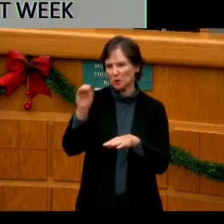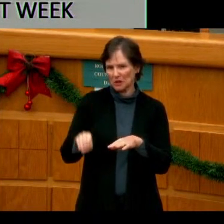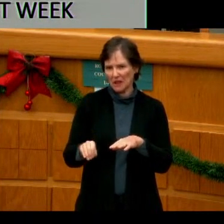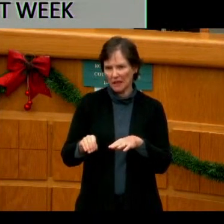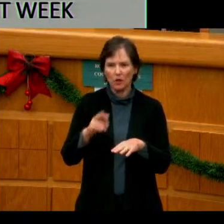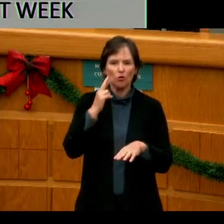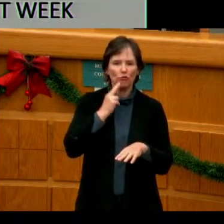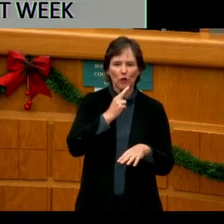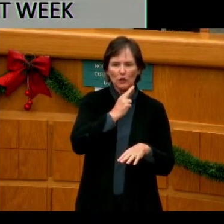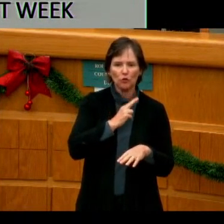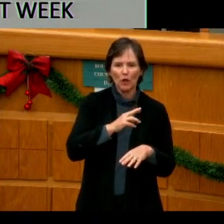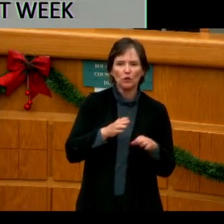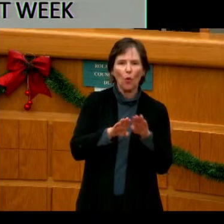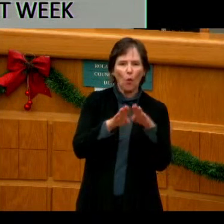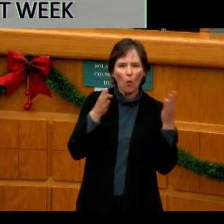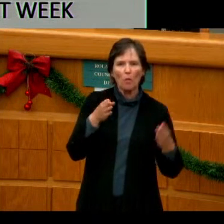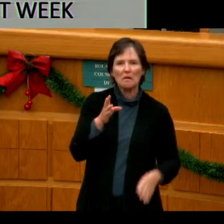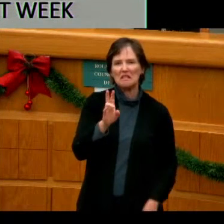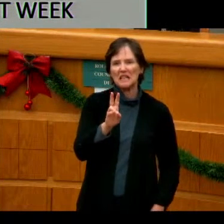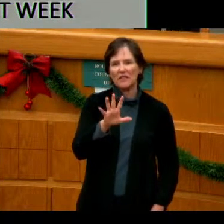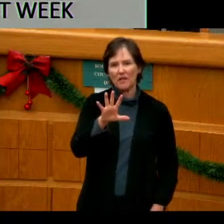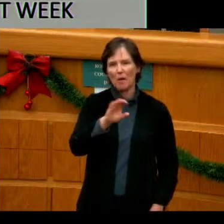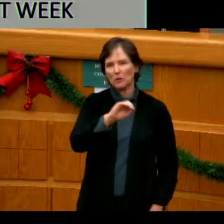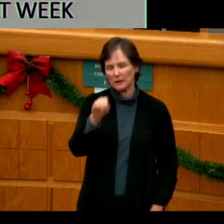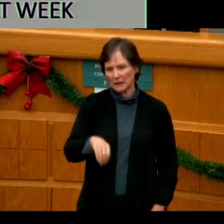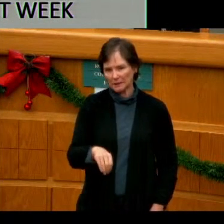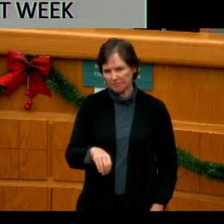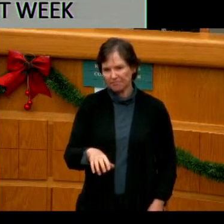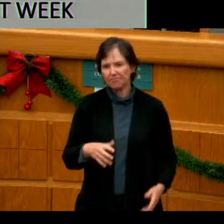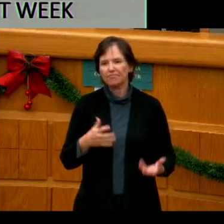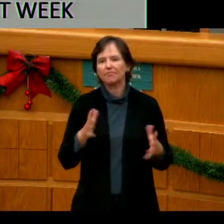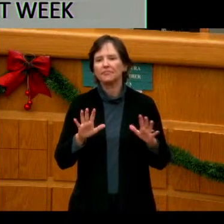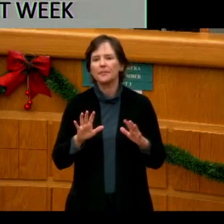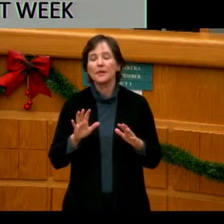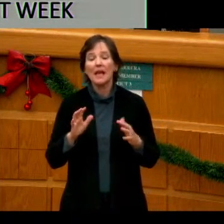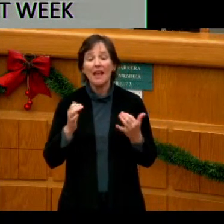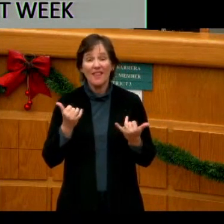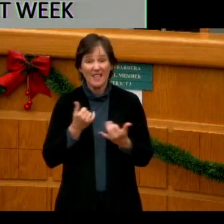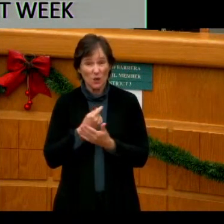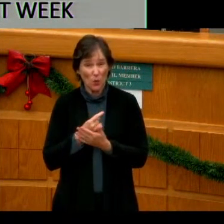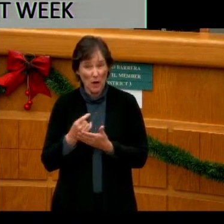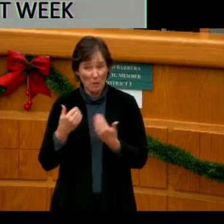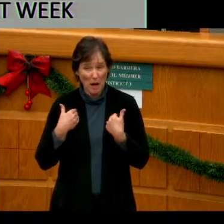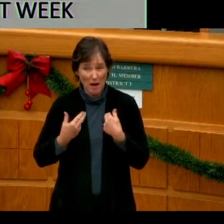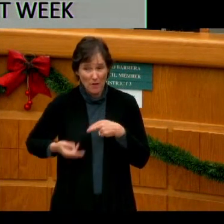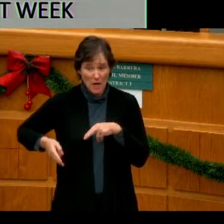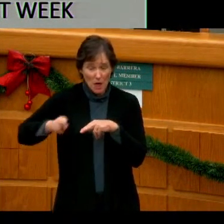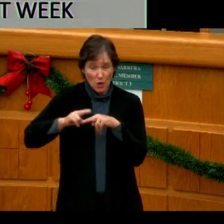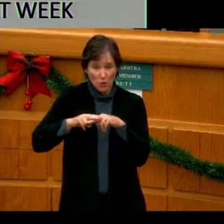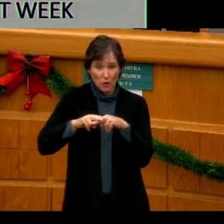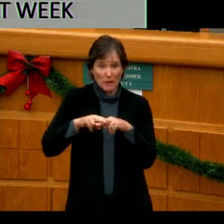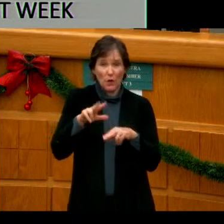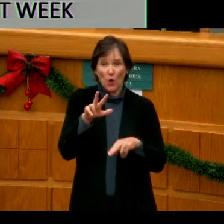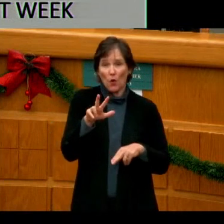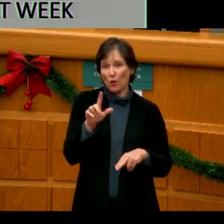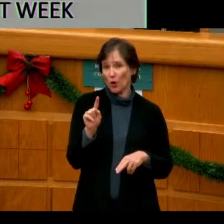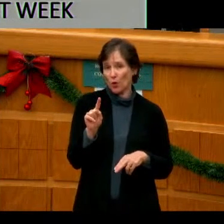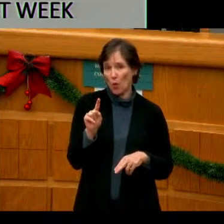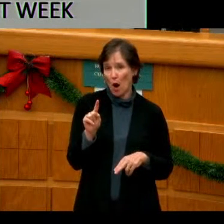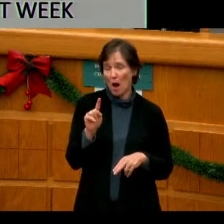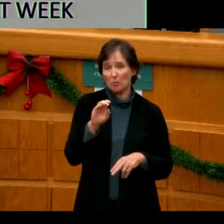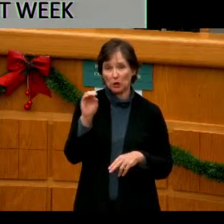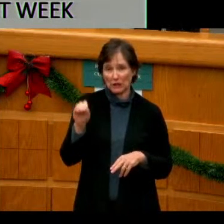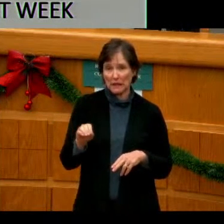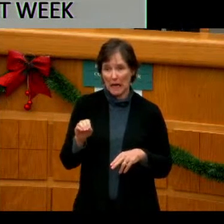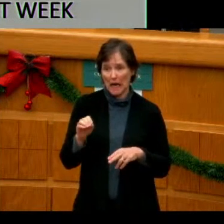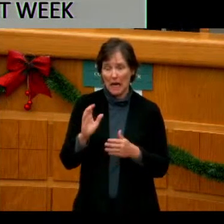capacity. So we continue to increase in the number of cases. This week we're up 31% over last